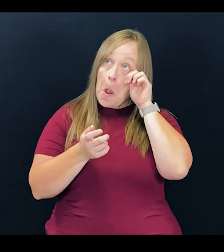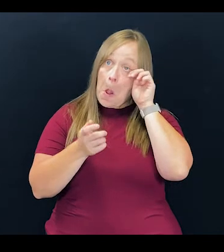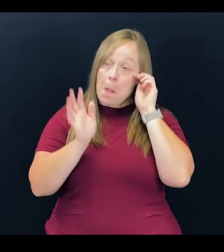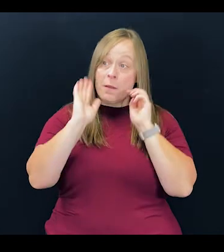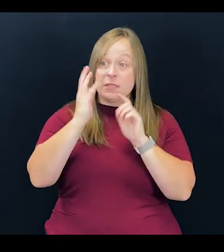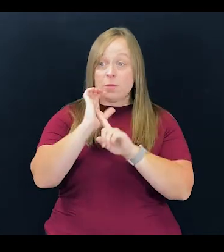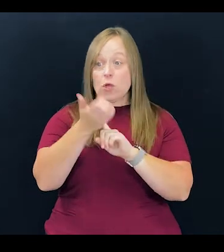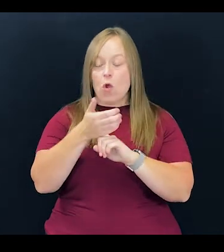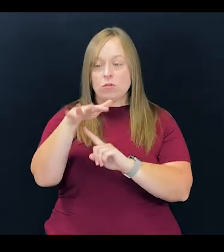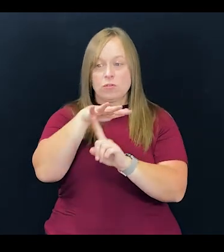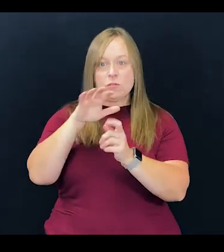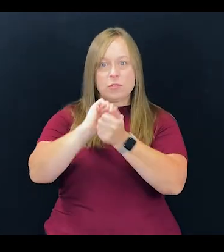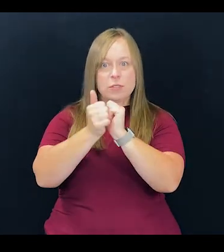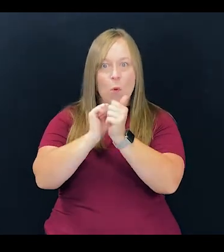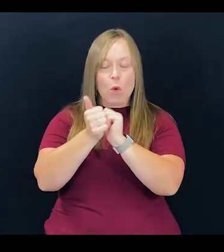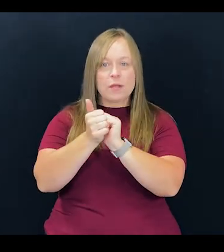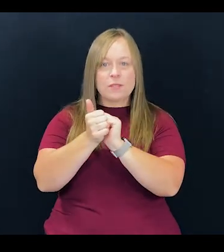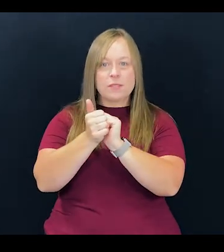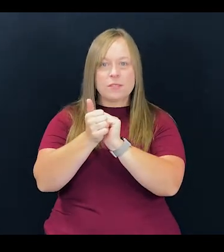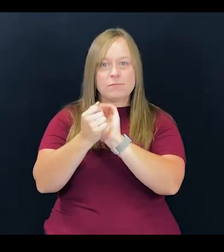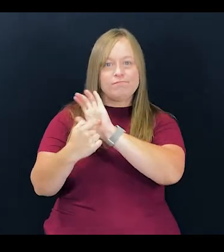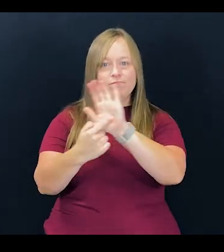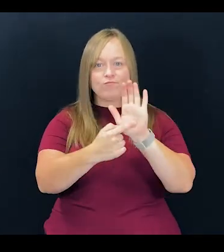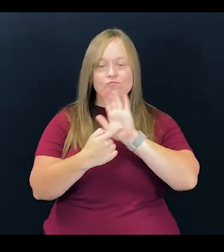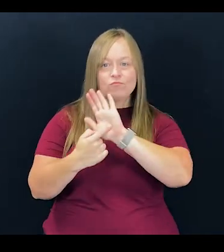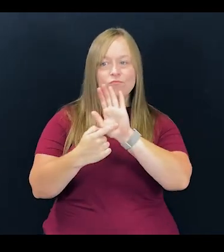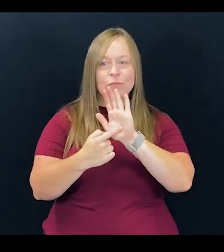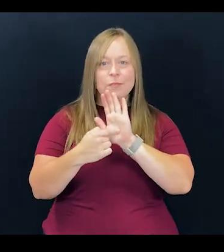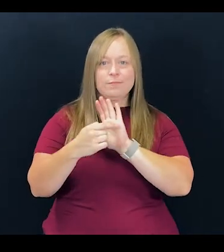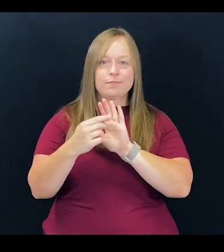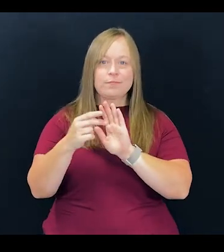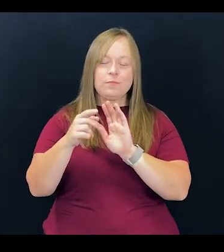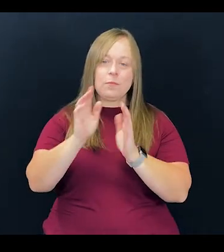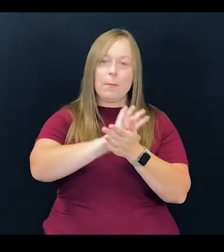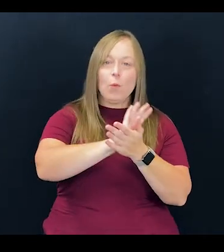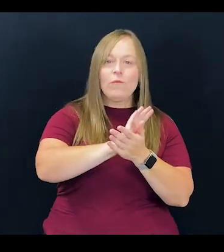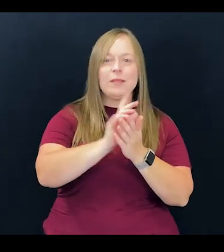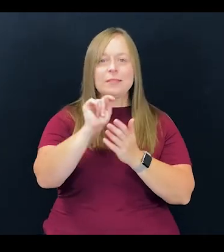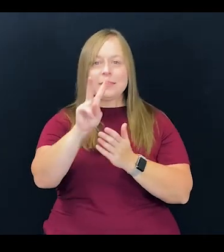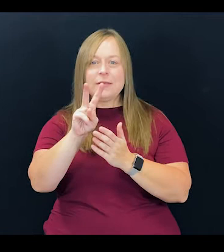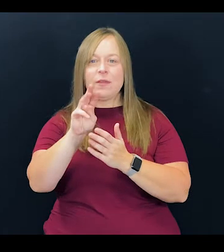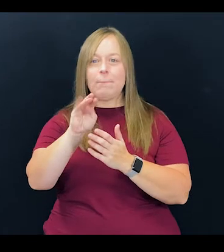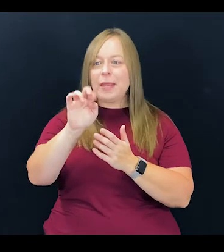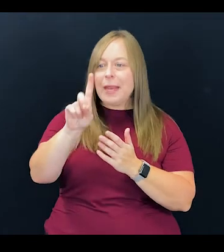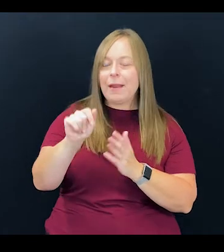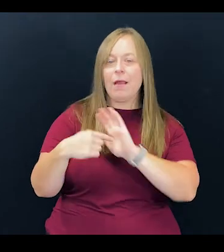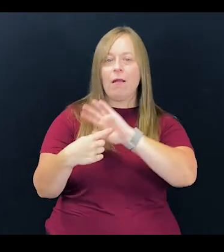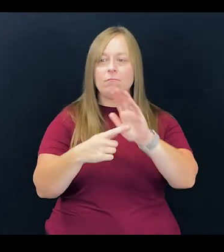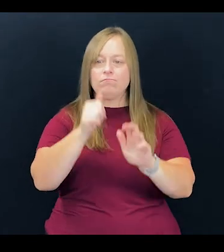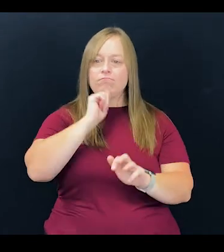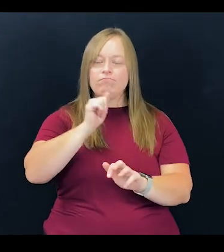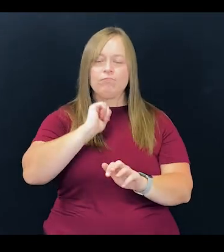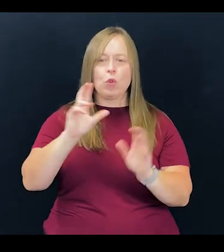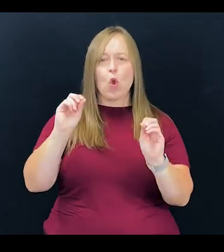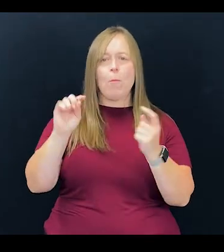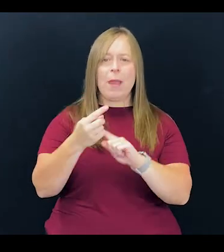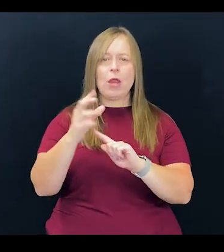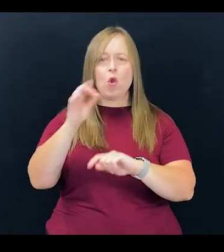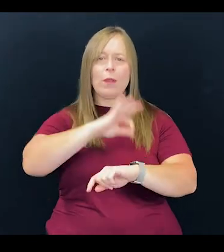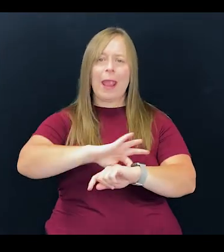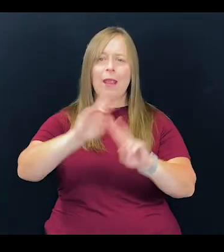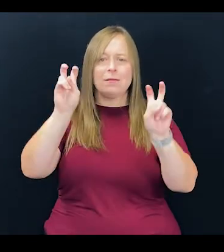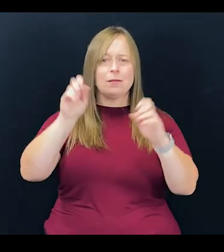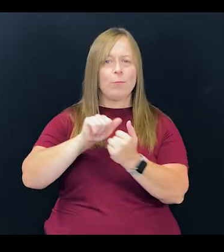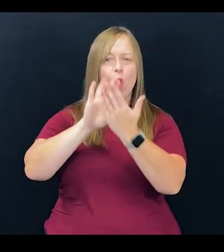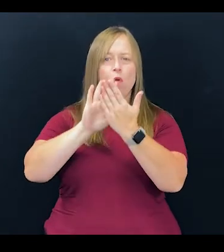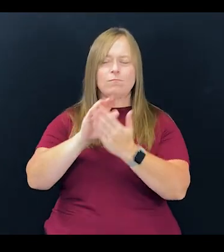like it's part of the culture around sports that is perpetuated, whether it's in the movies or in media, that there's this no